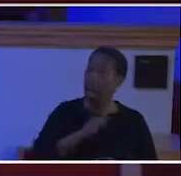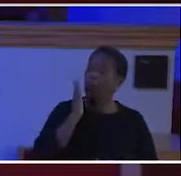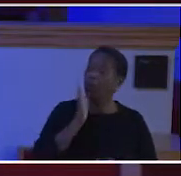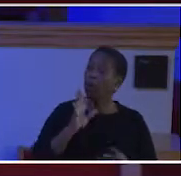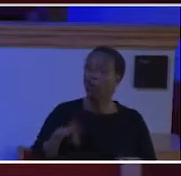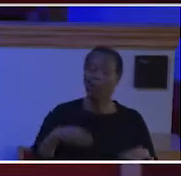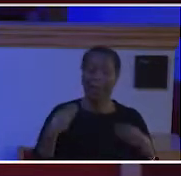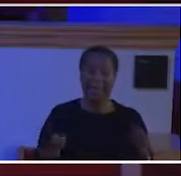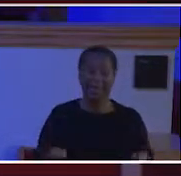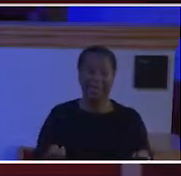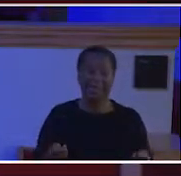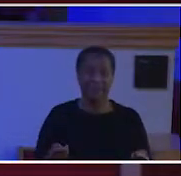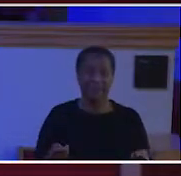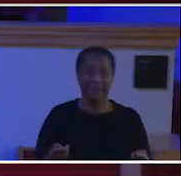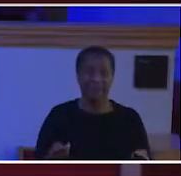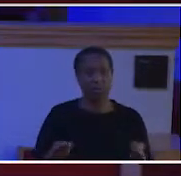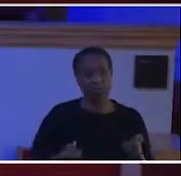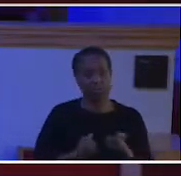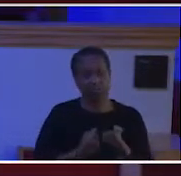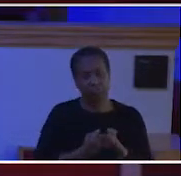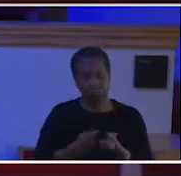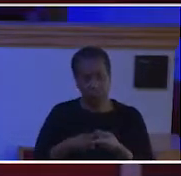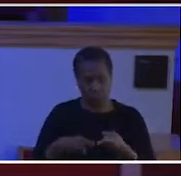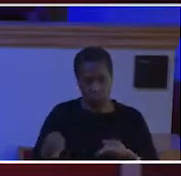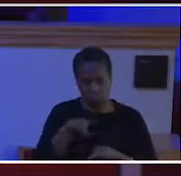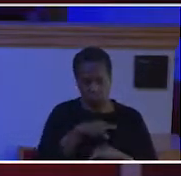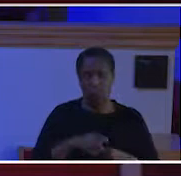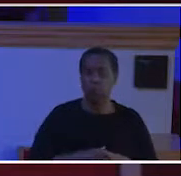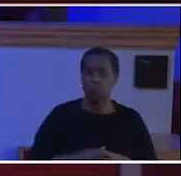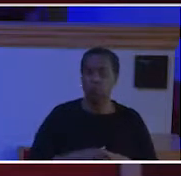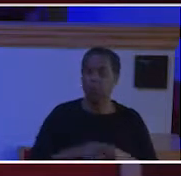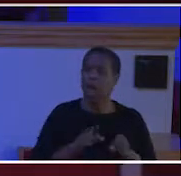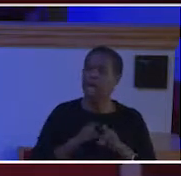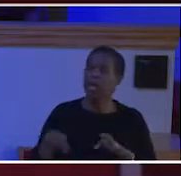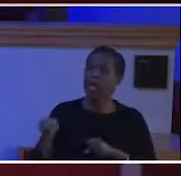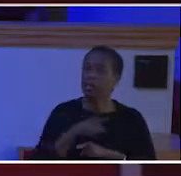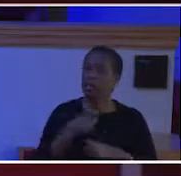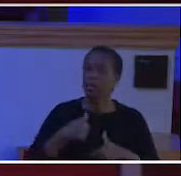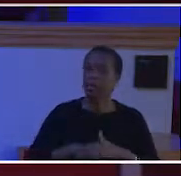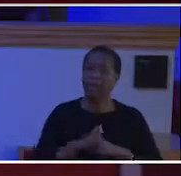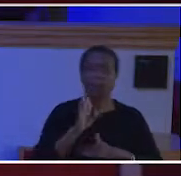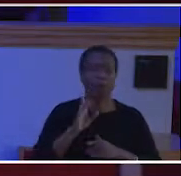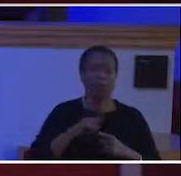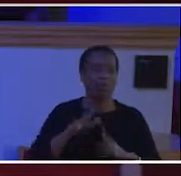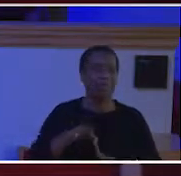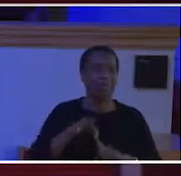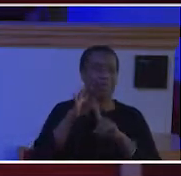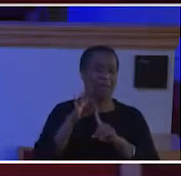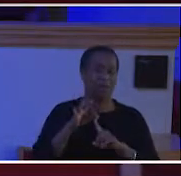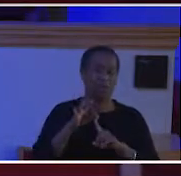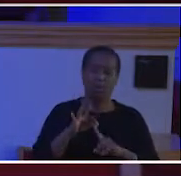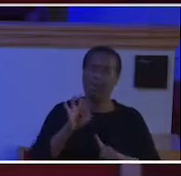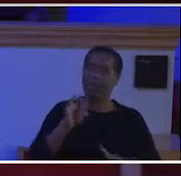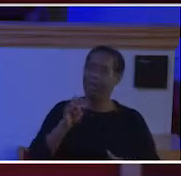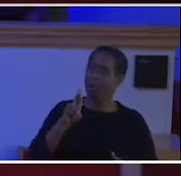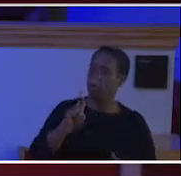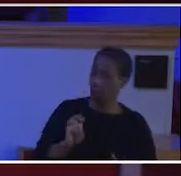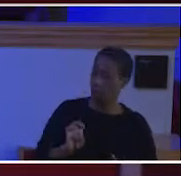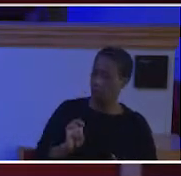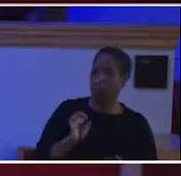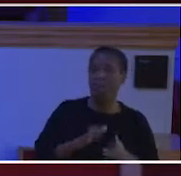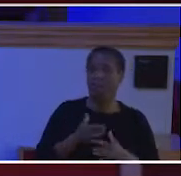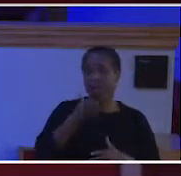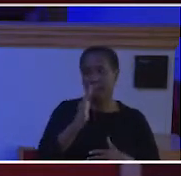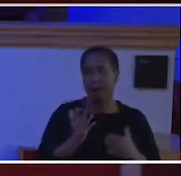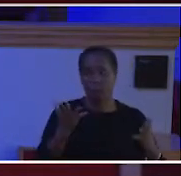give assistance to you as you give birth to that special feature that